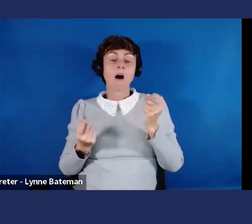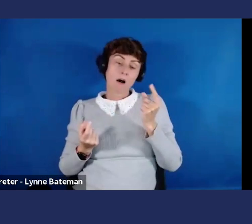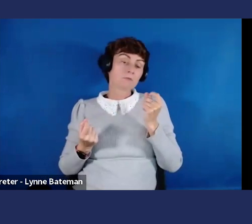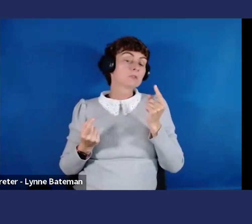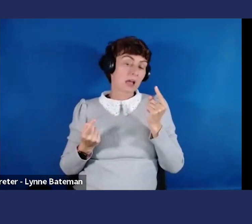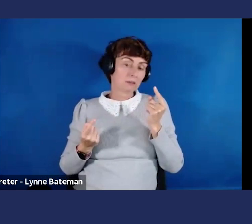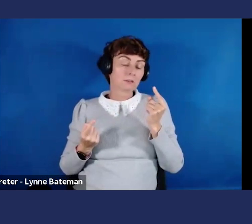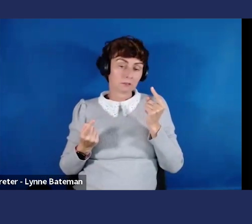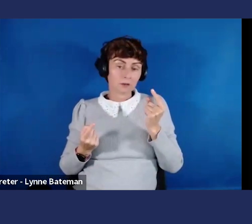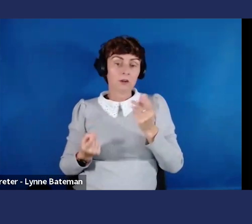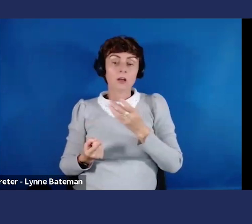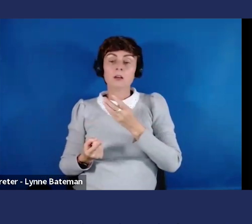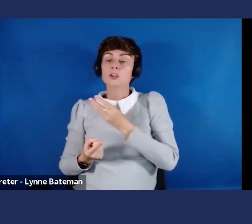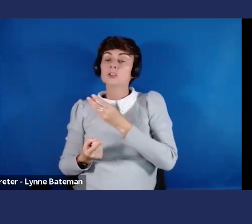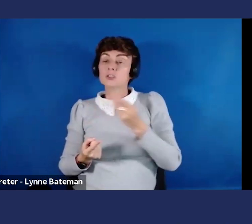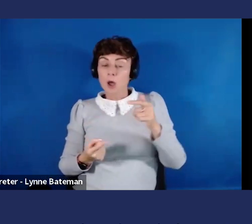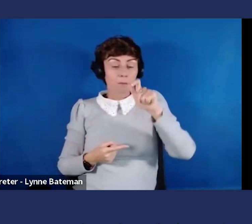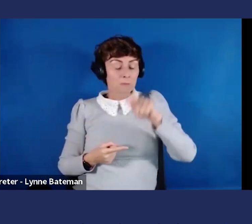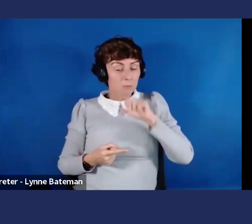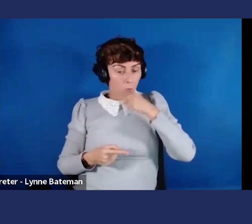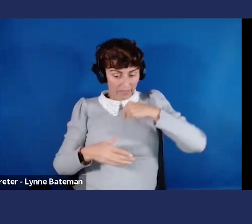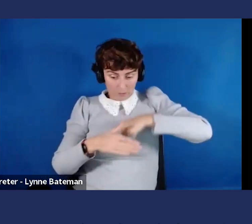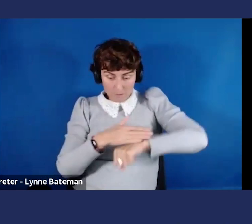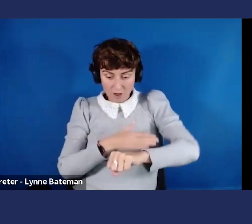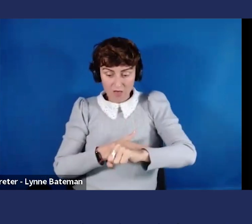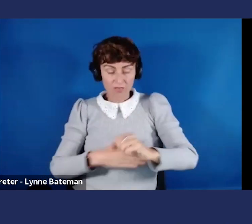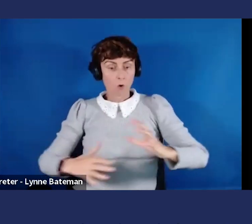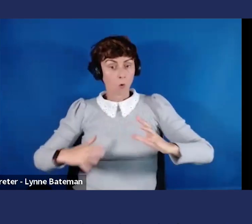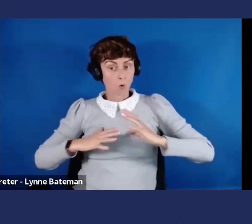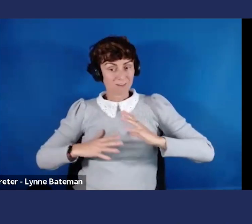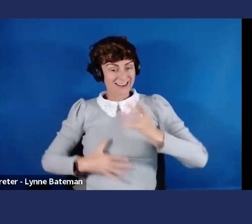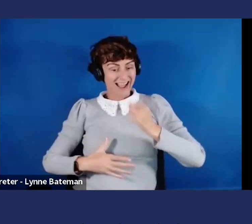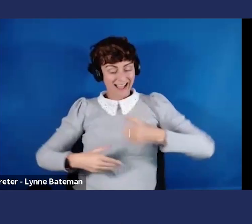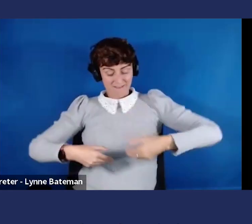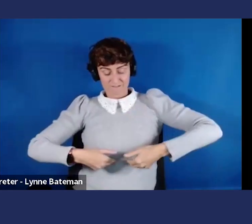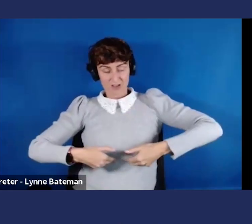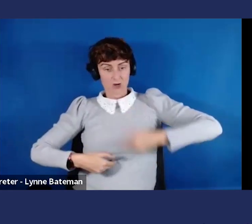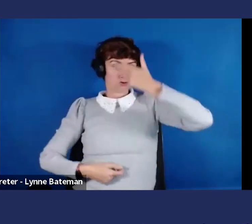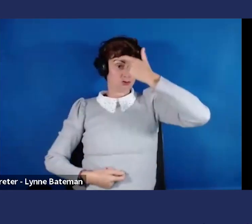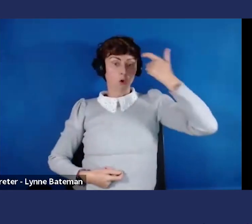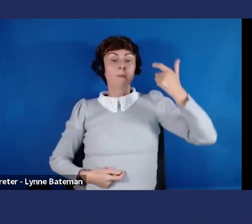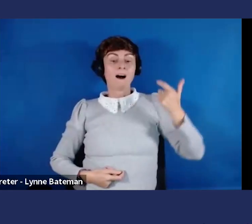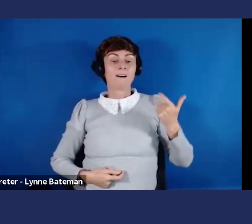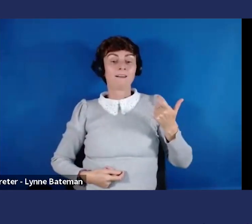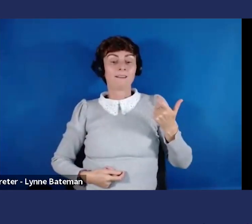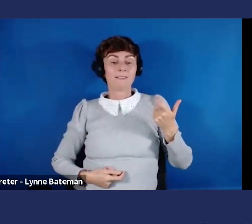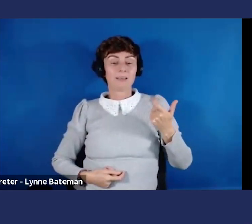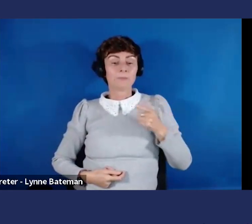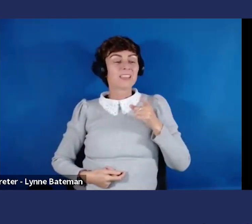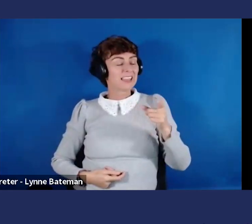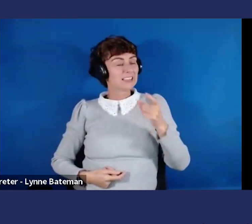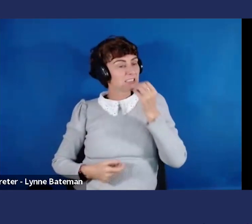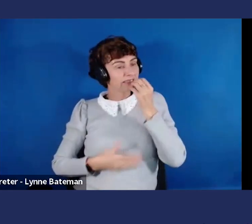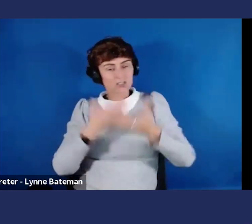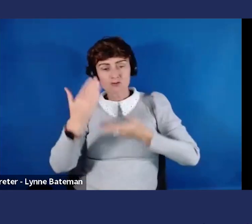are people that are going to be birthing who already have trauma from outside the birthing experience. Lorna described really beautifully how